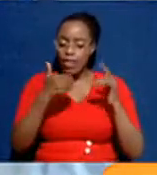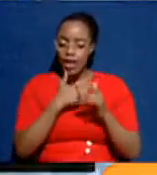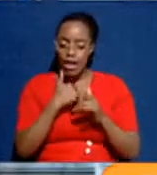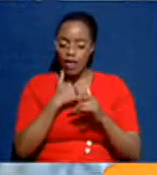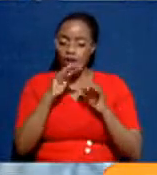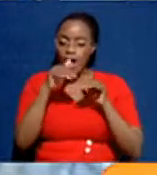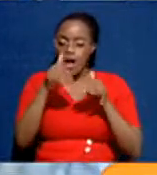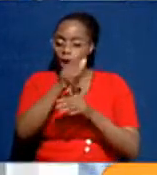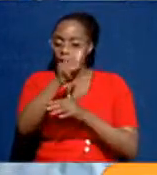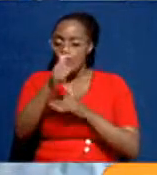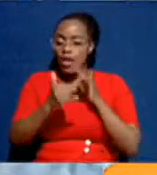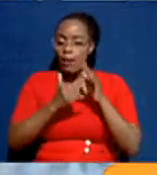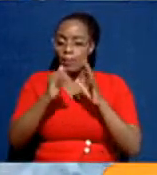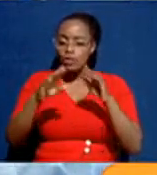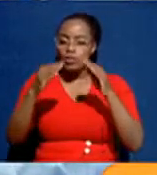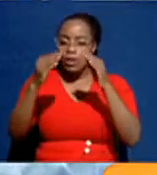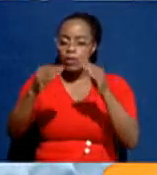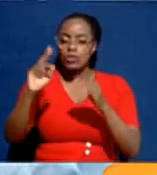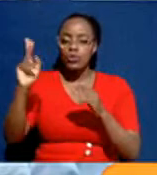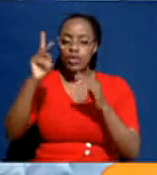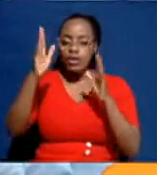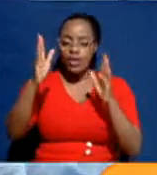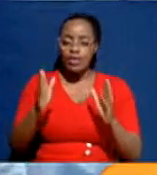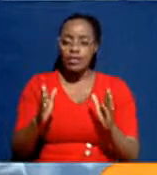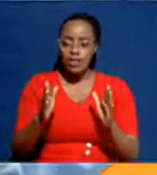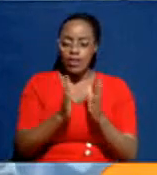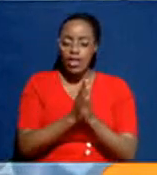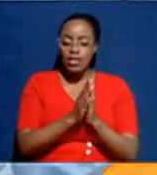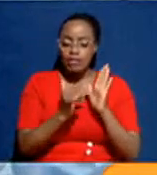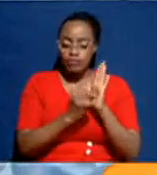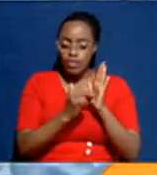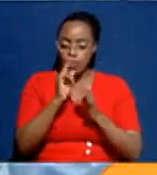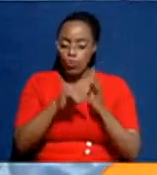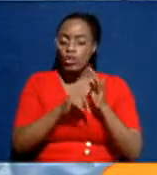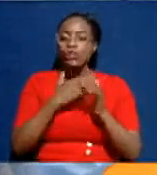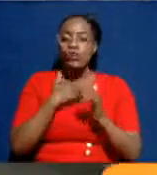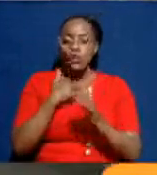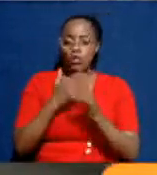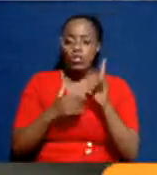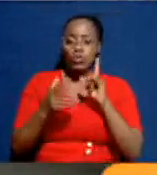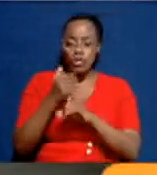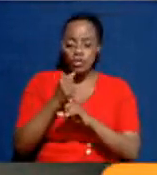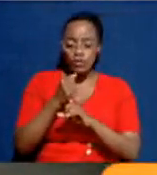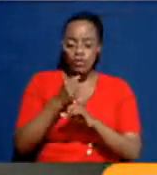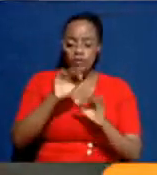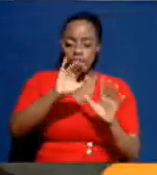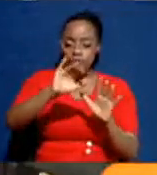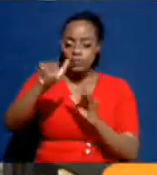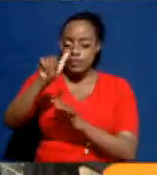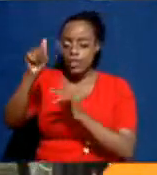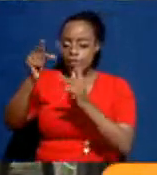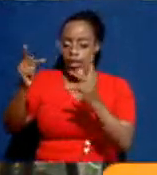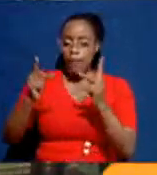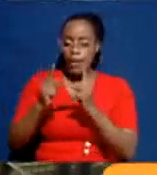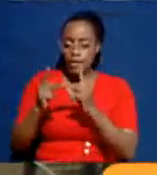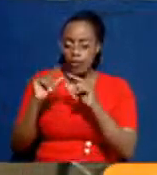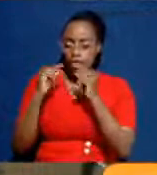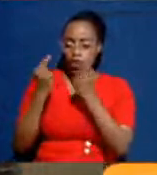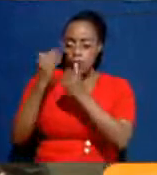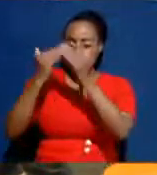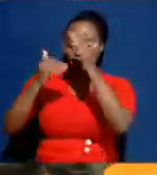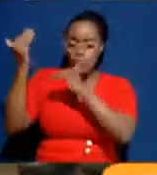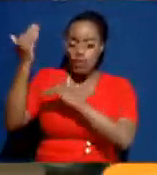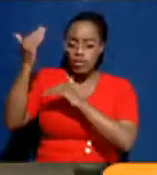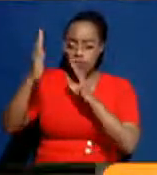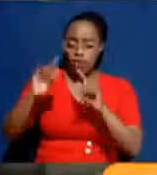what other manufacturers are providing to the Kenyan consumer, and this is what we wanted to kill. So if we... Elsewhere, a group of university